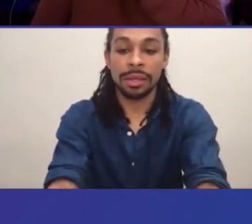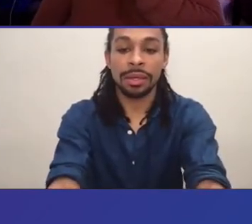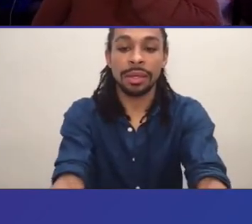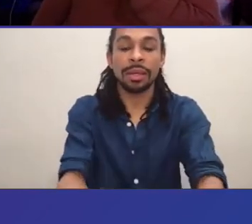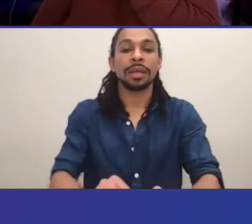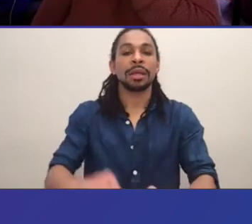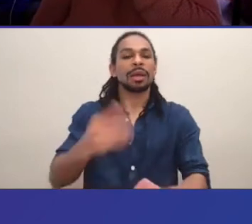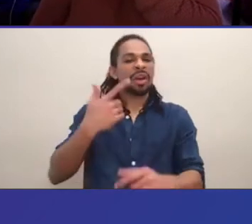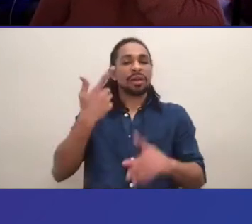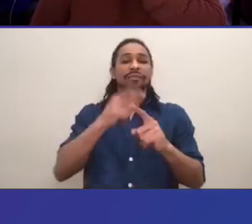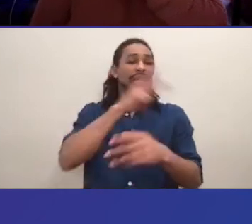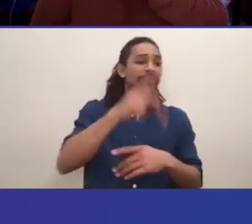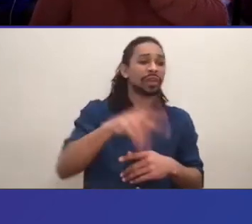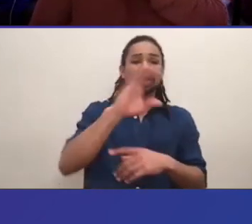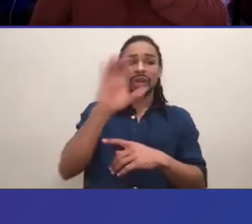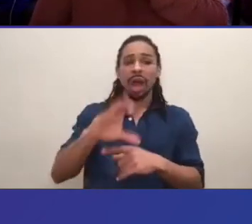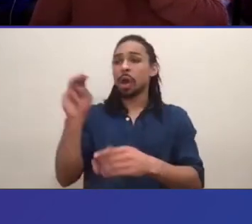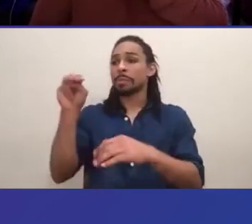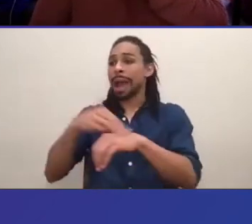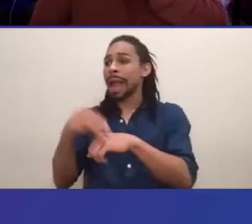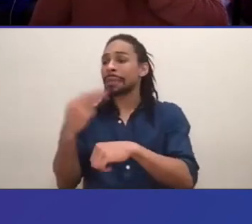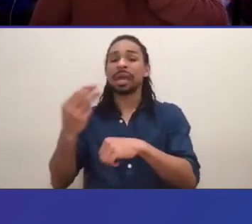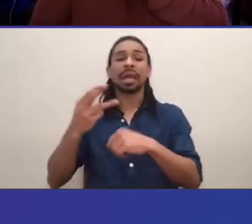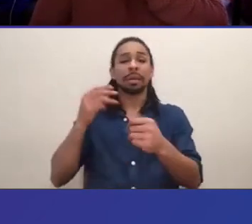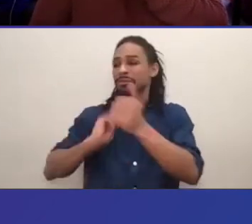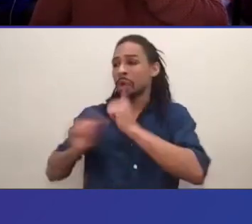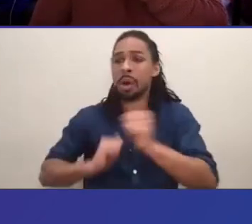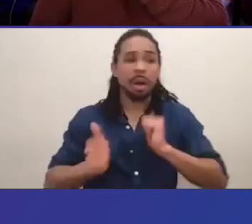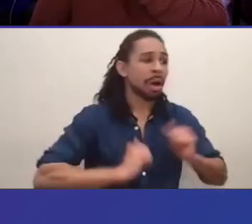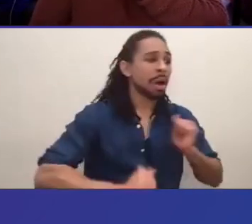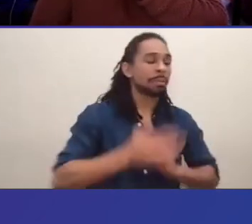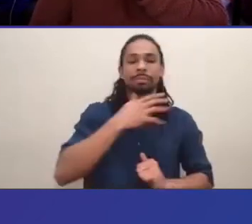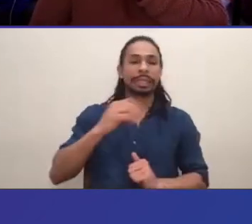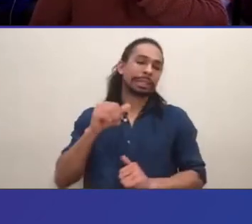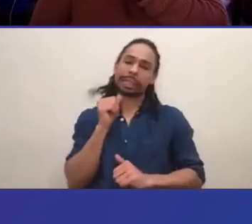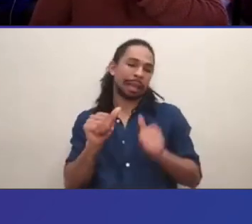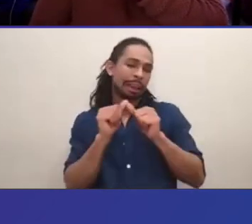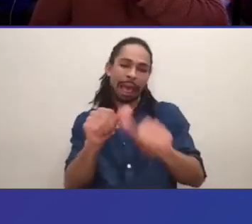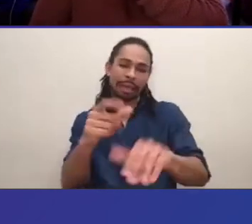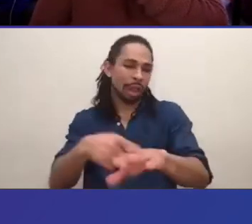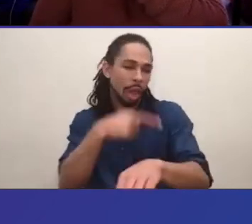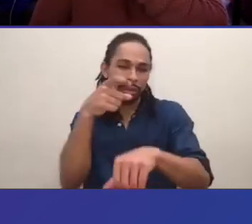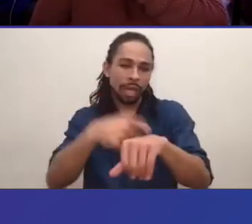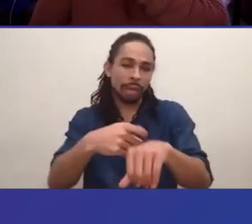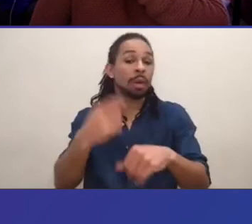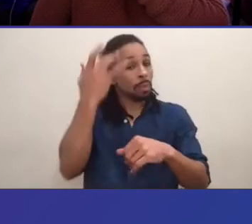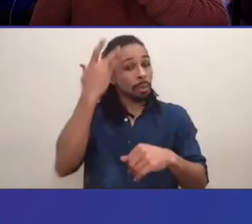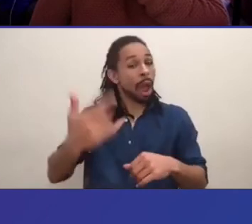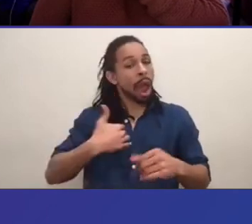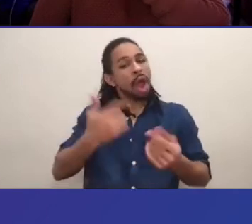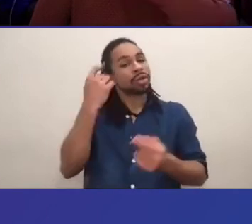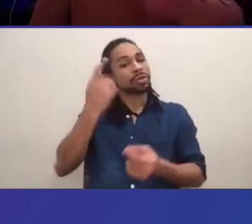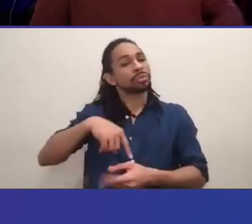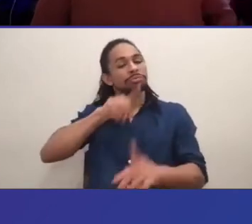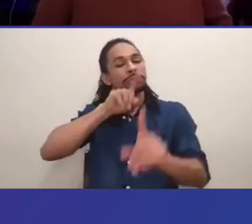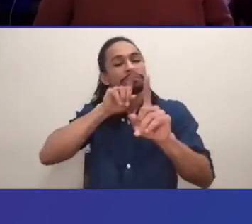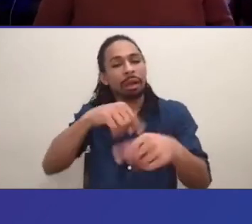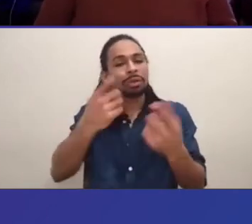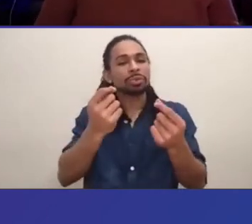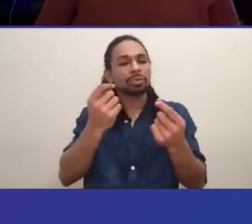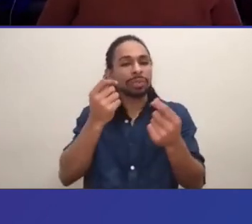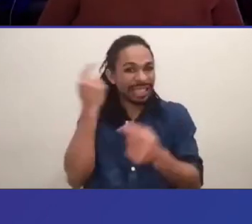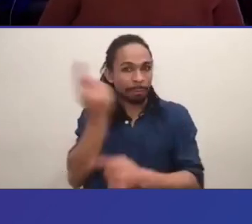didn't last long because for me, I understood we were responding to something, right? And I think